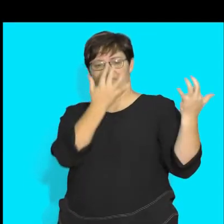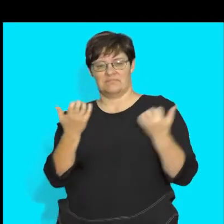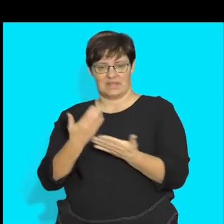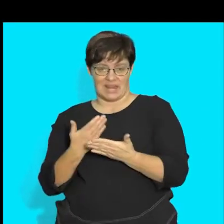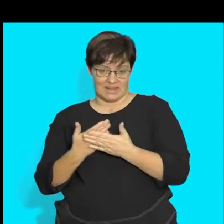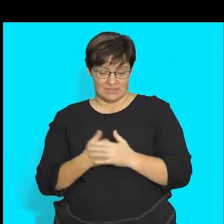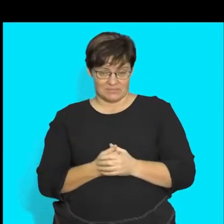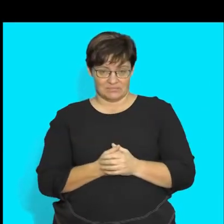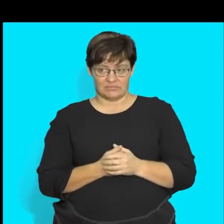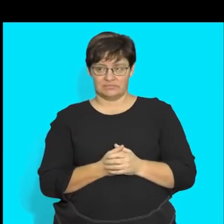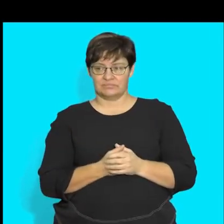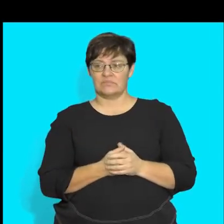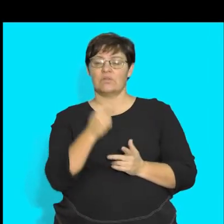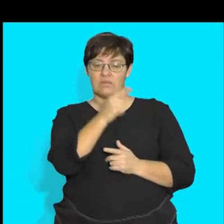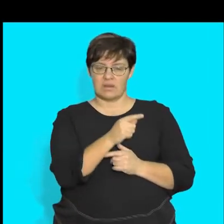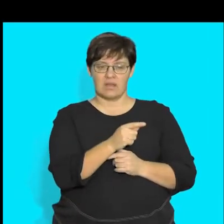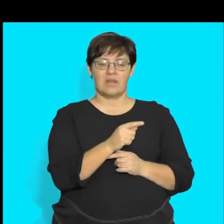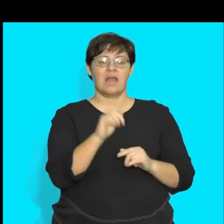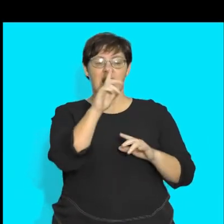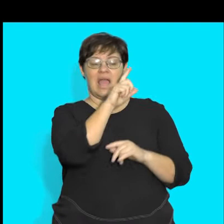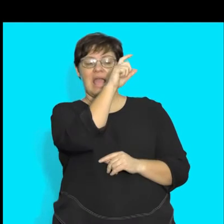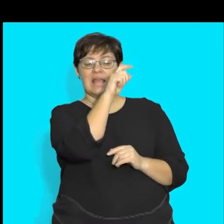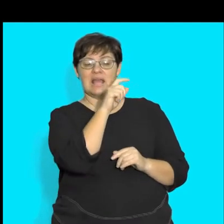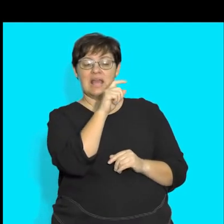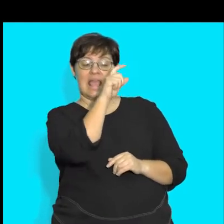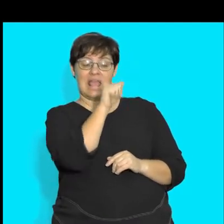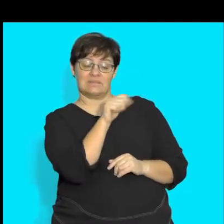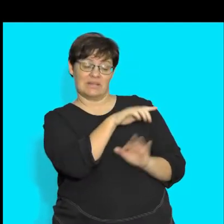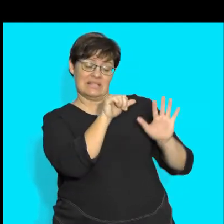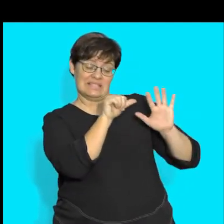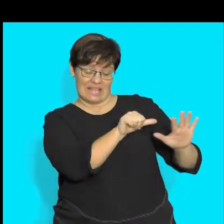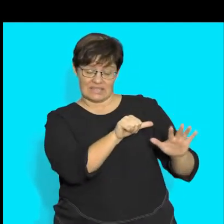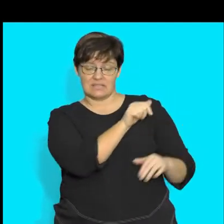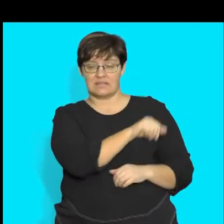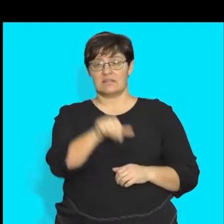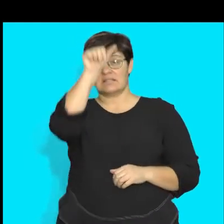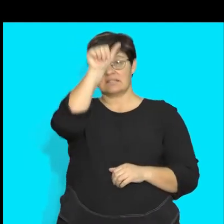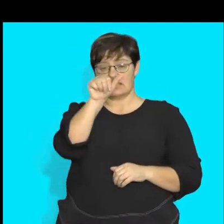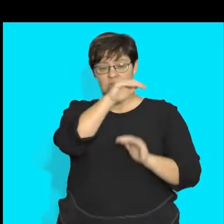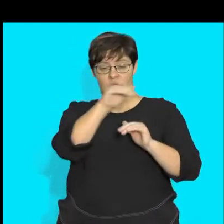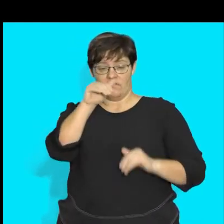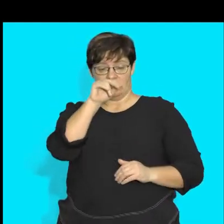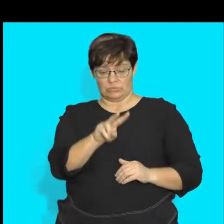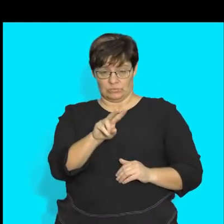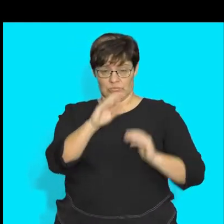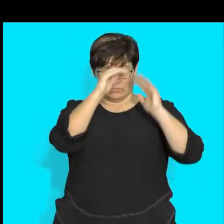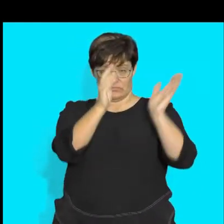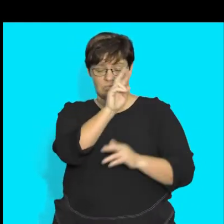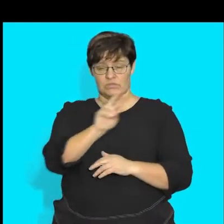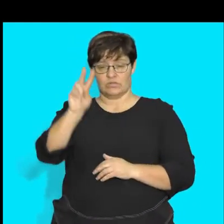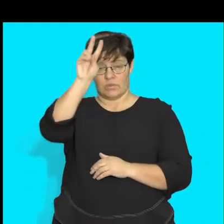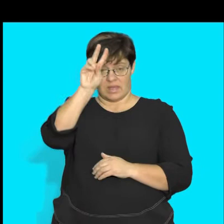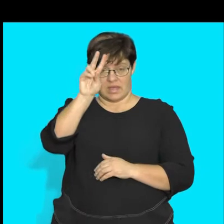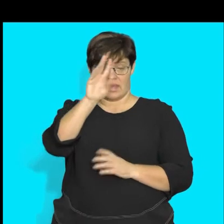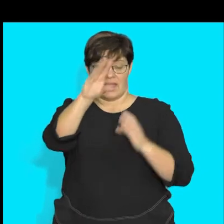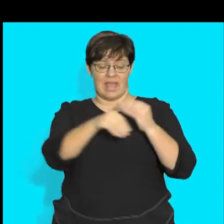So what did we decide to complete the square? Is I'm going to take the coefficient of x, divide it by 2,